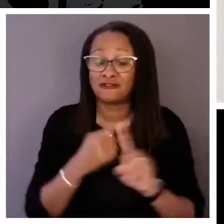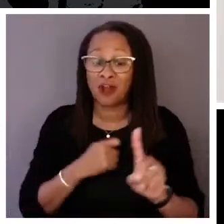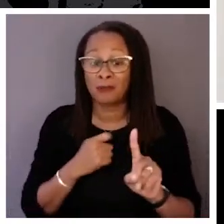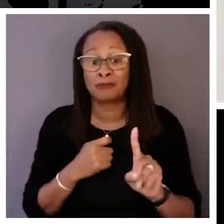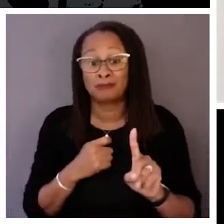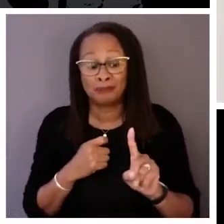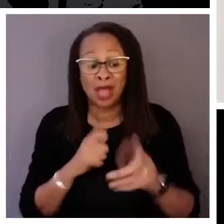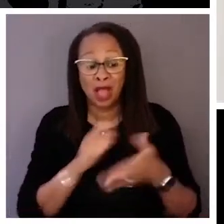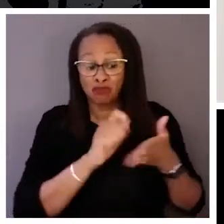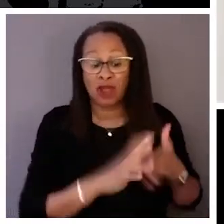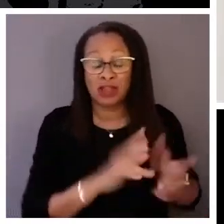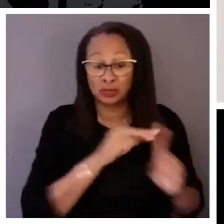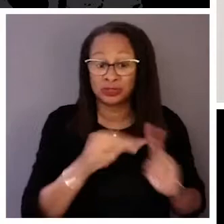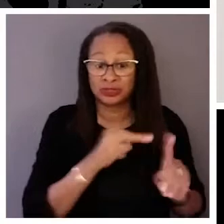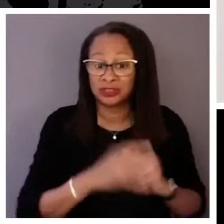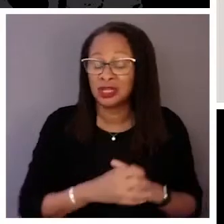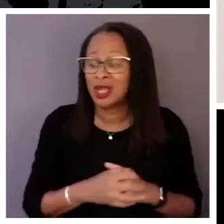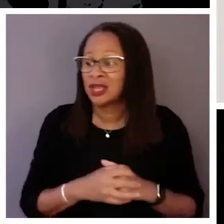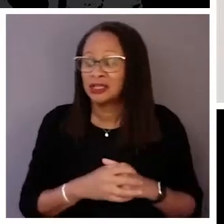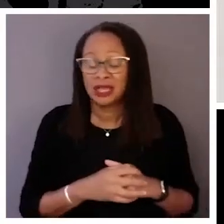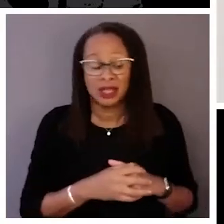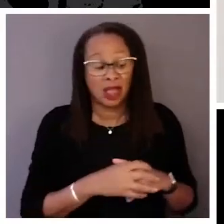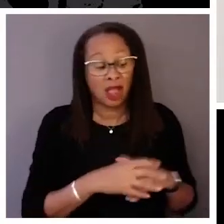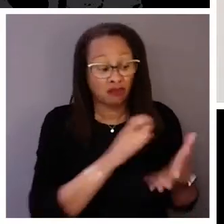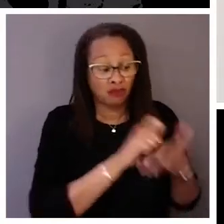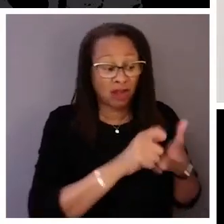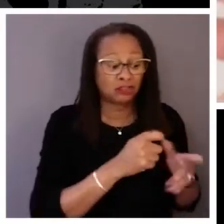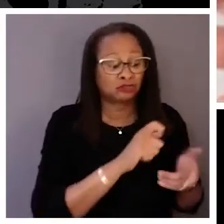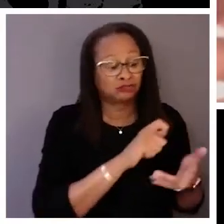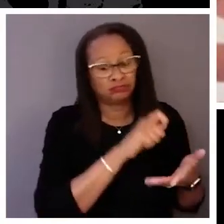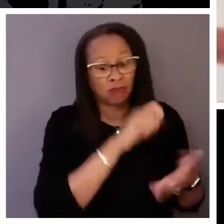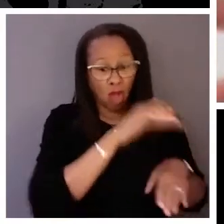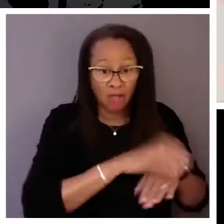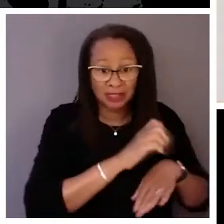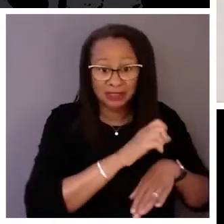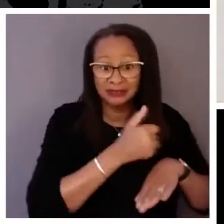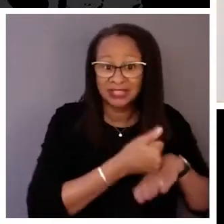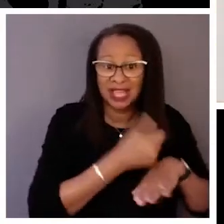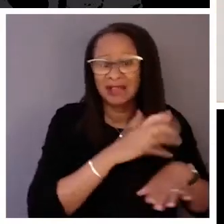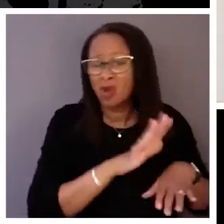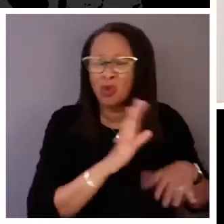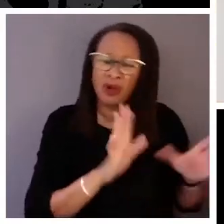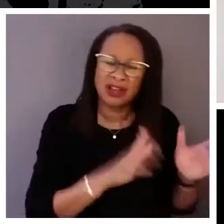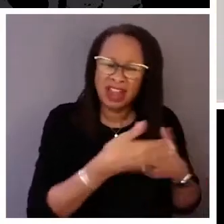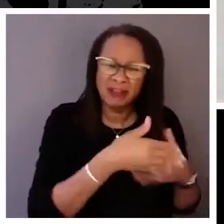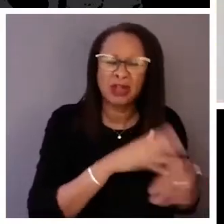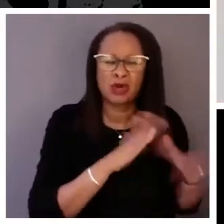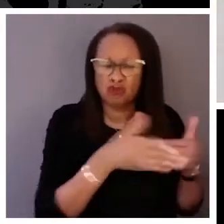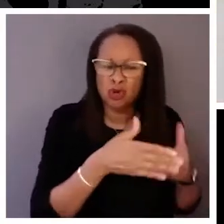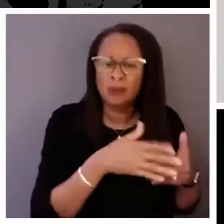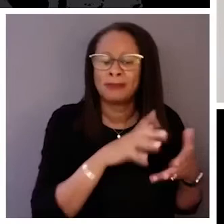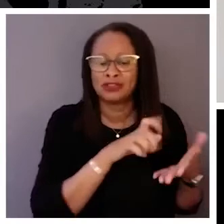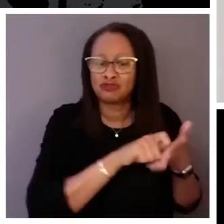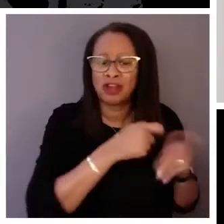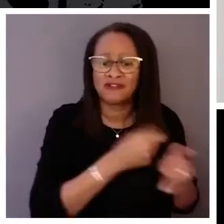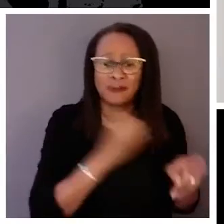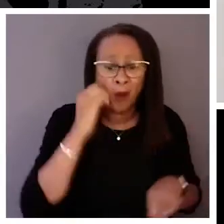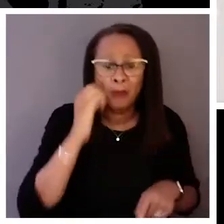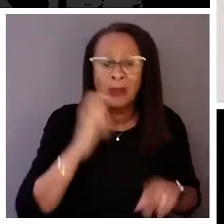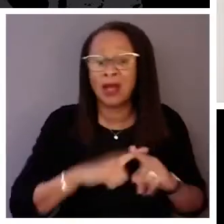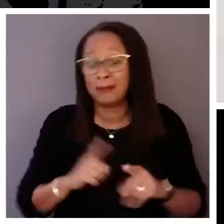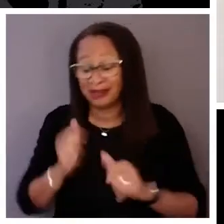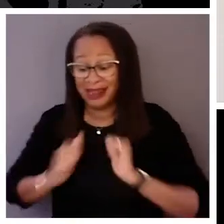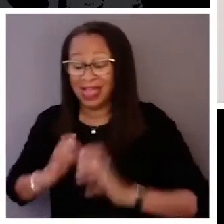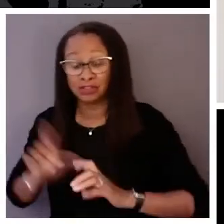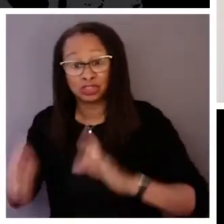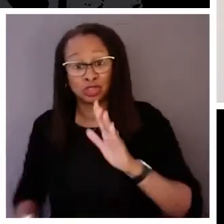of view. You're in a room or you're writing from home. An actor has to appear on set, and they have to